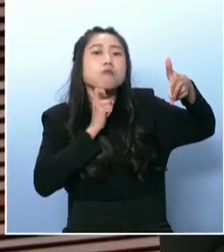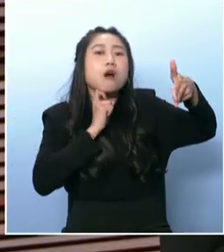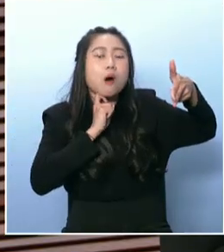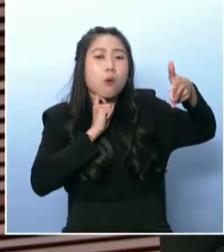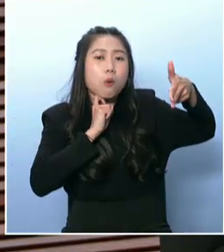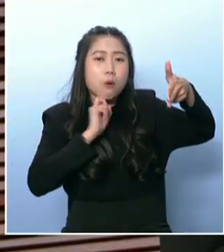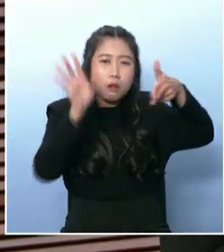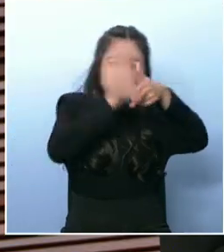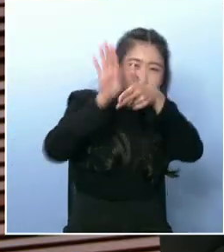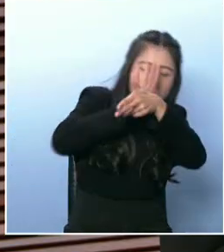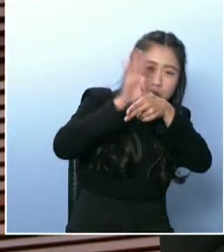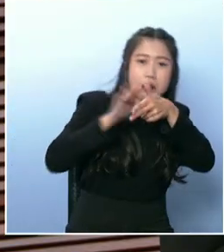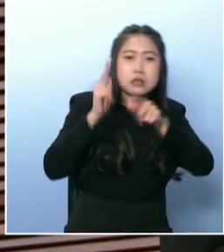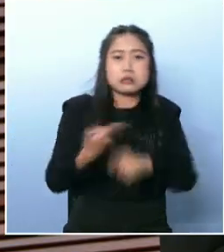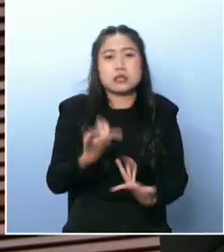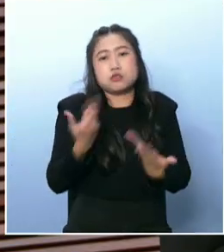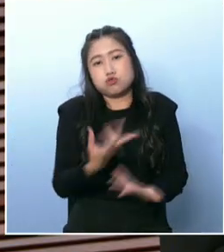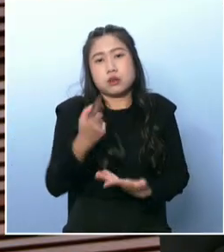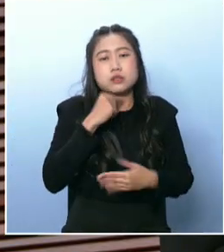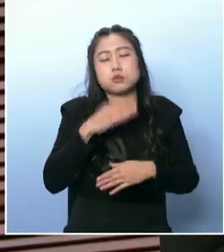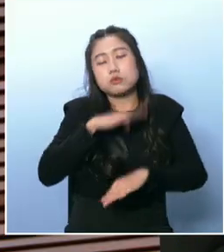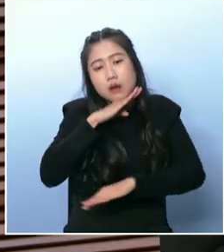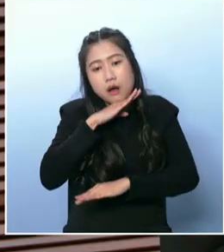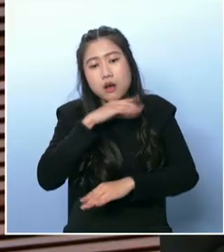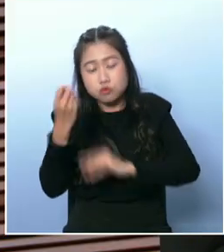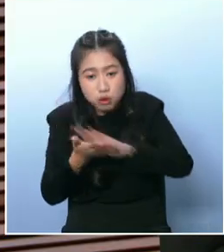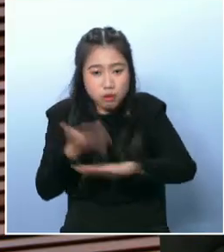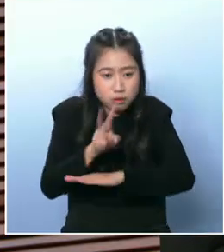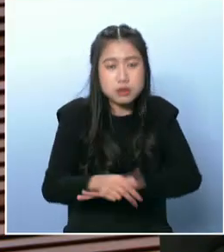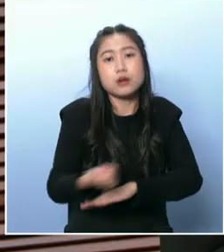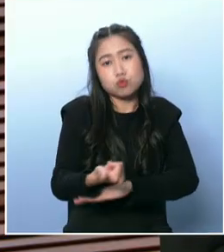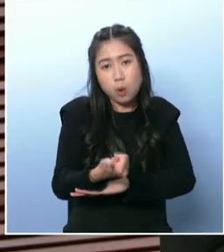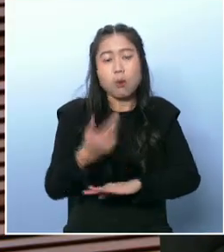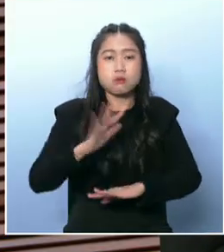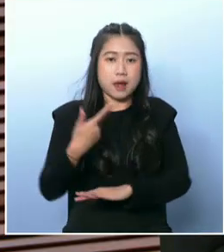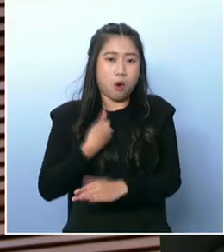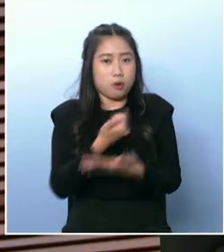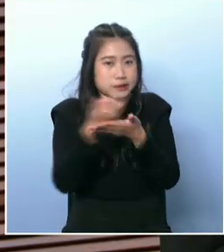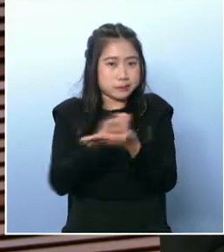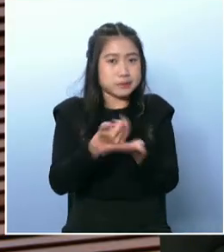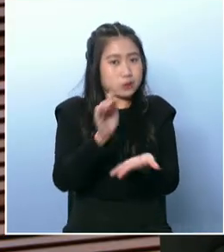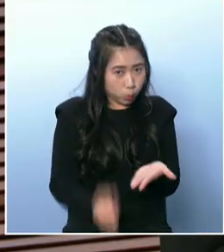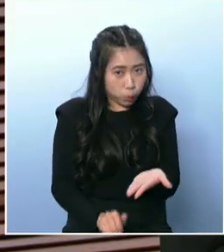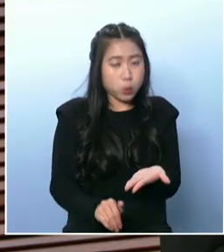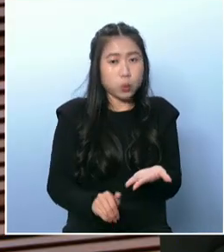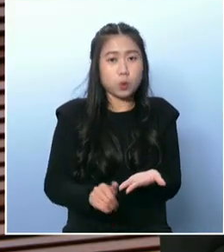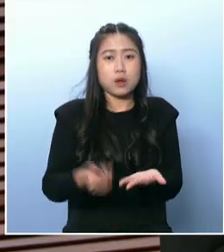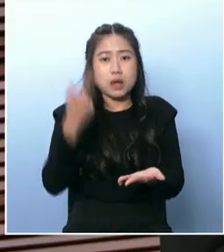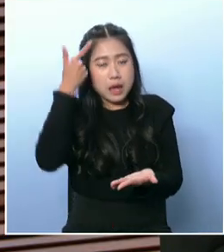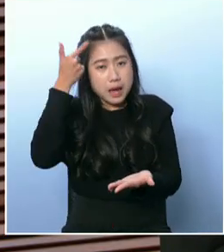But there's always blind spots in CCTV, but we're going to continue to review the